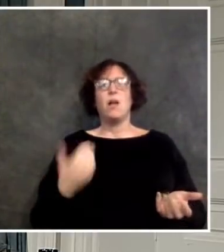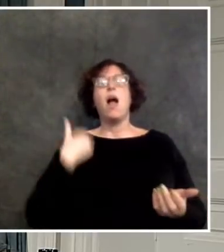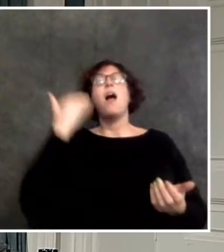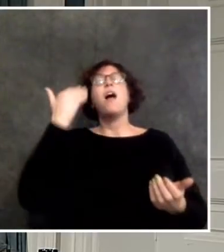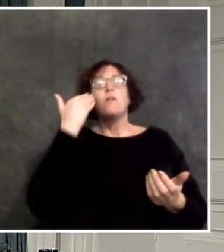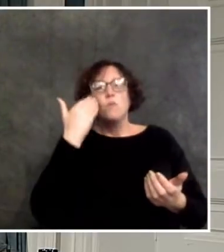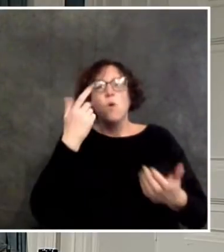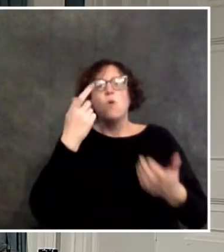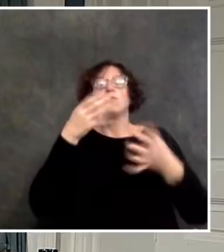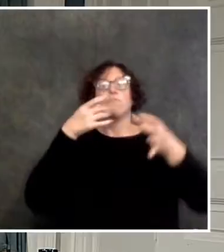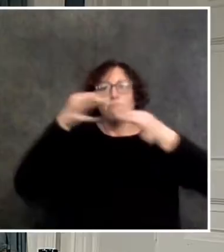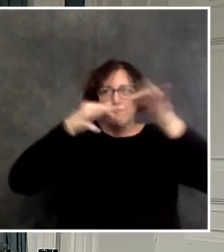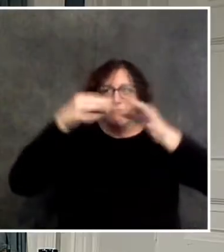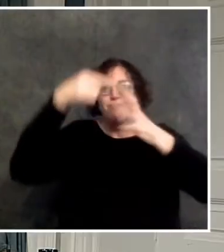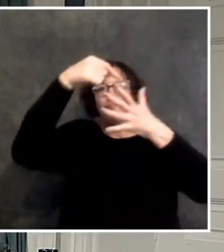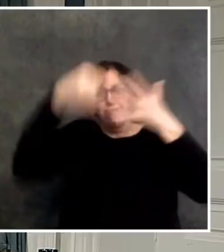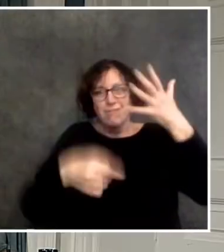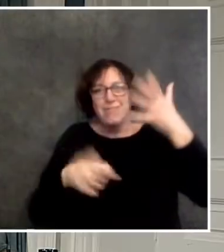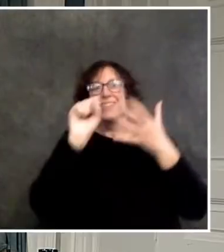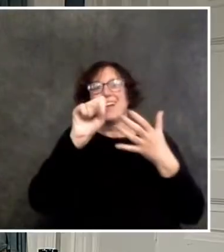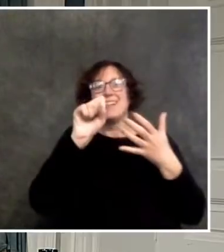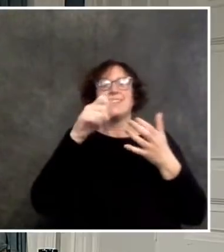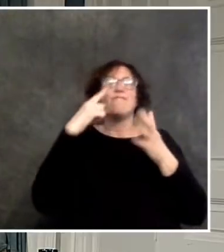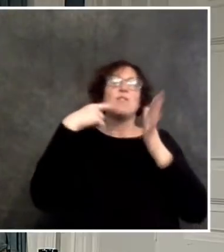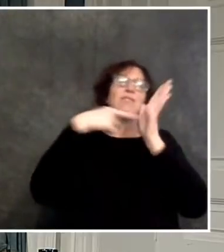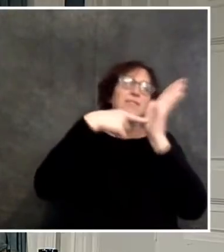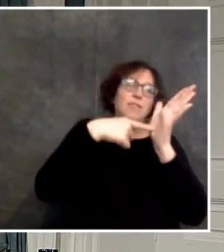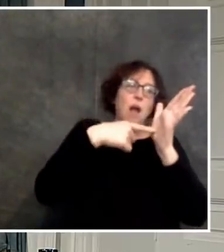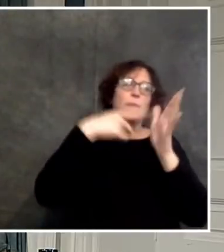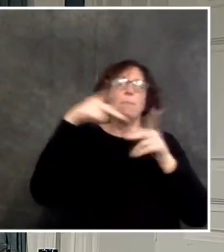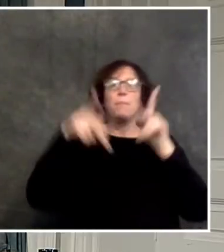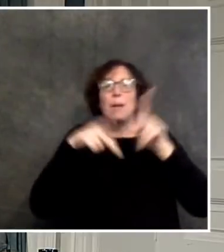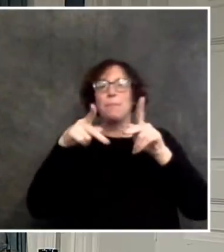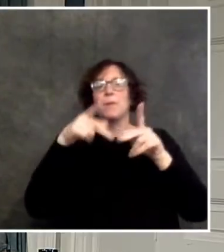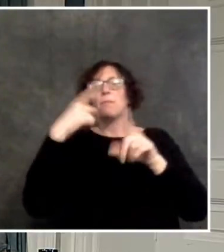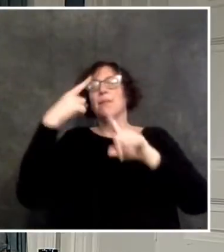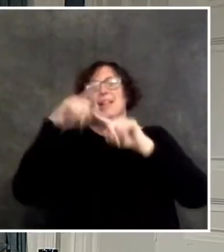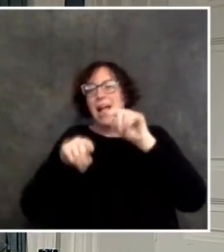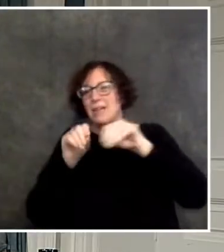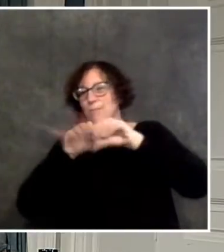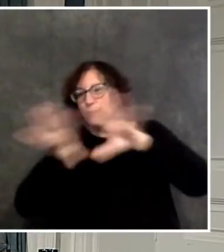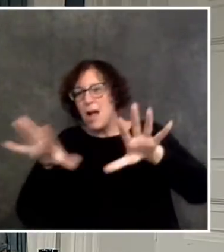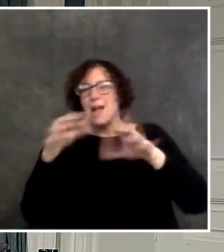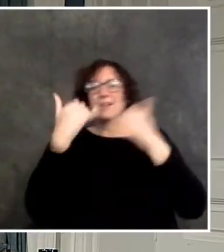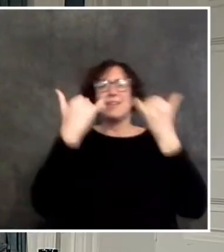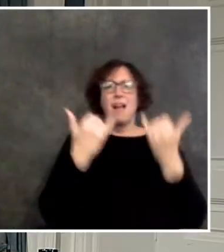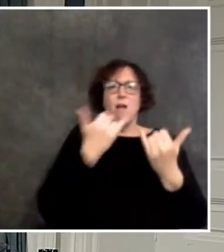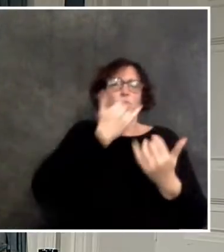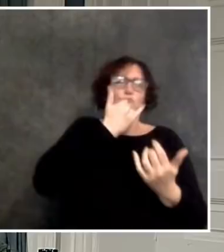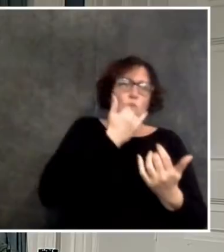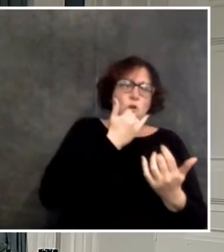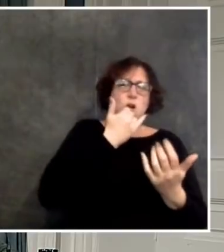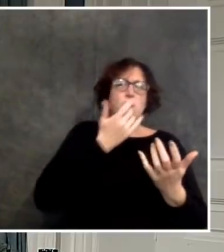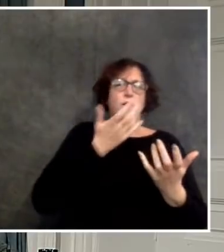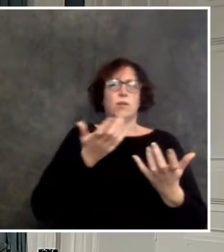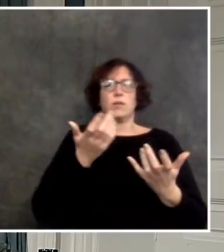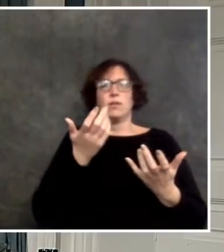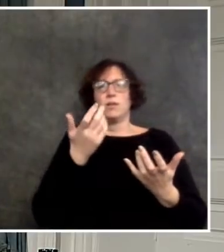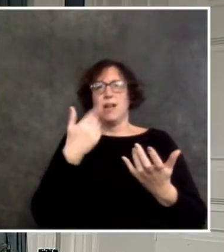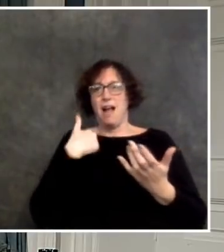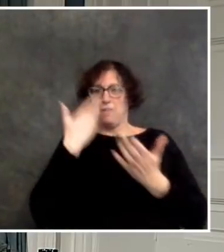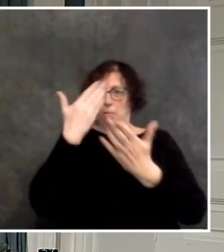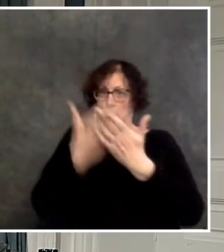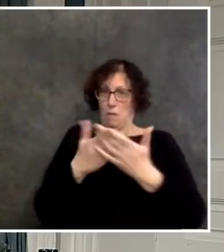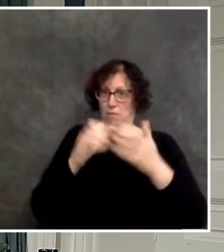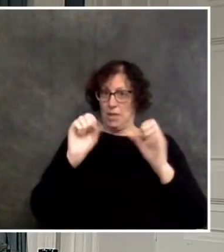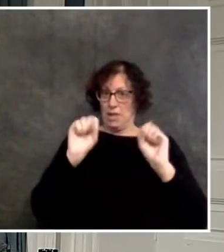transmit, which didn't turn out to be true. I mean, when did the shift sort of happen, recognizing this is an evolving thing? Right. But when did that shift really happen for you?